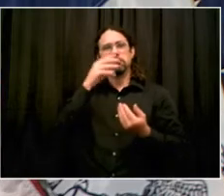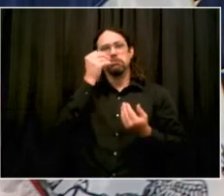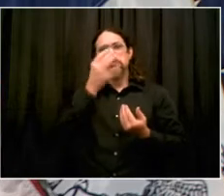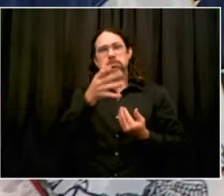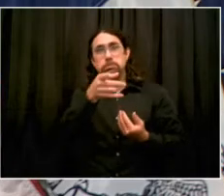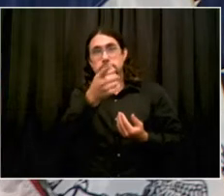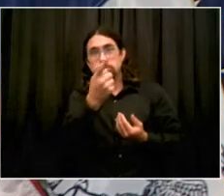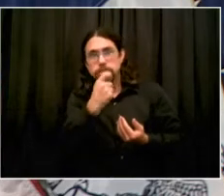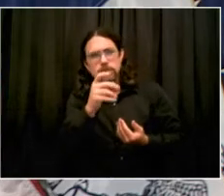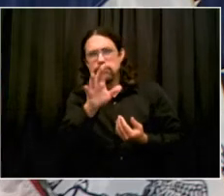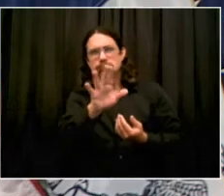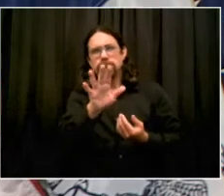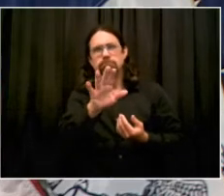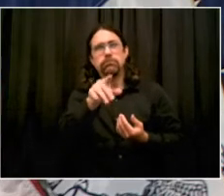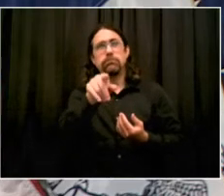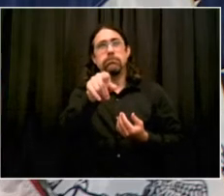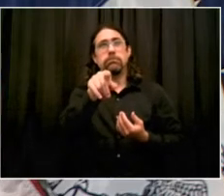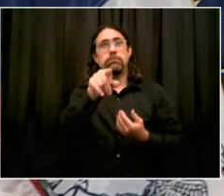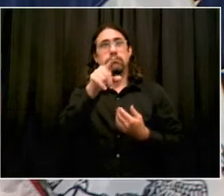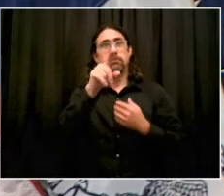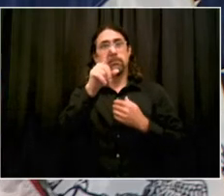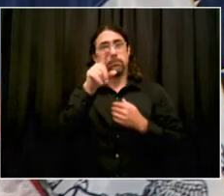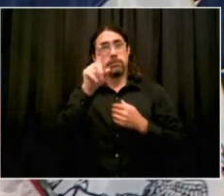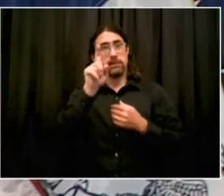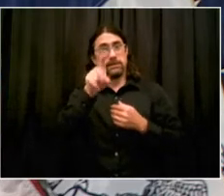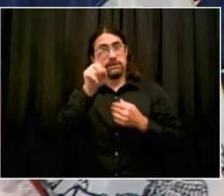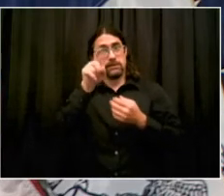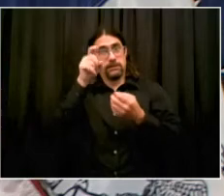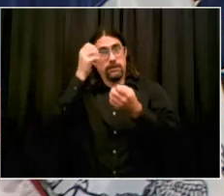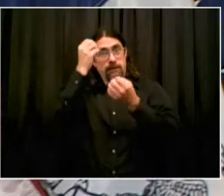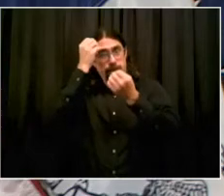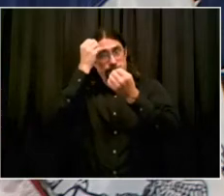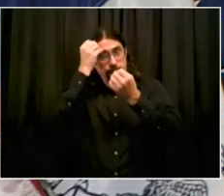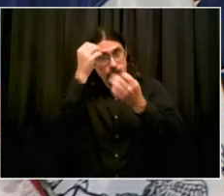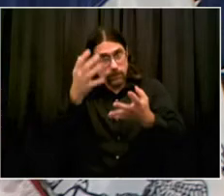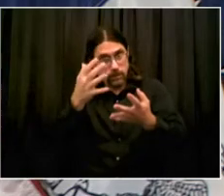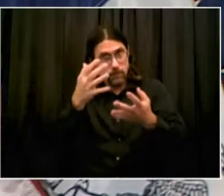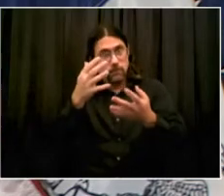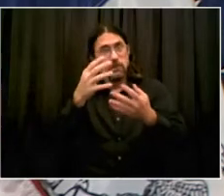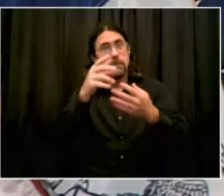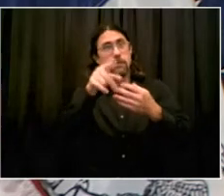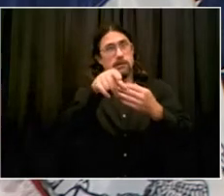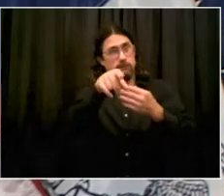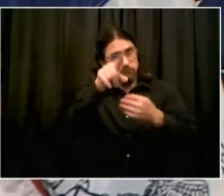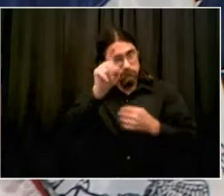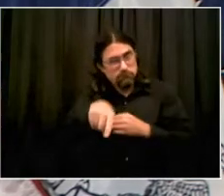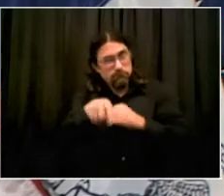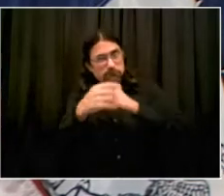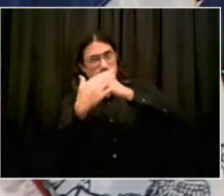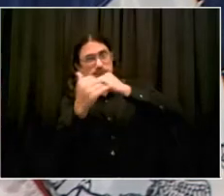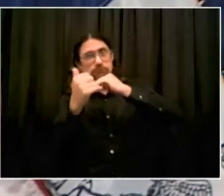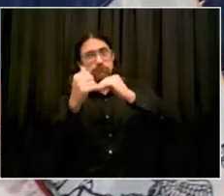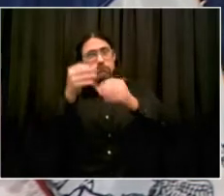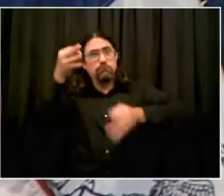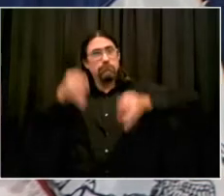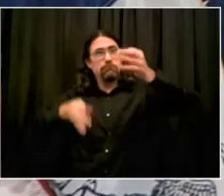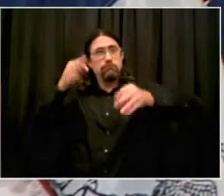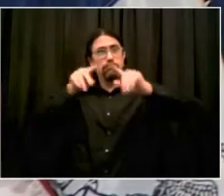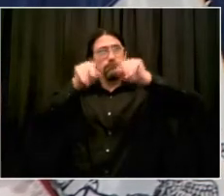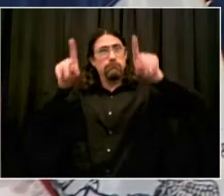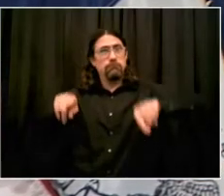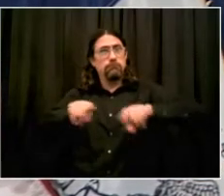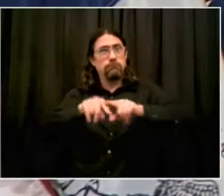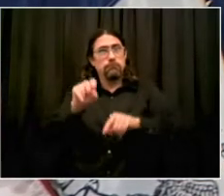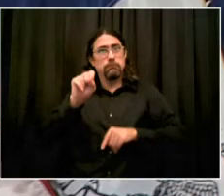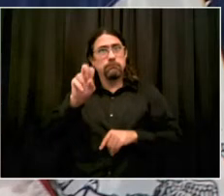just tell me. They all have my cell phone, I assure you. Just tell me and I will get you the information personally if it comes to it. So there was no